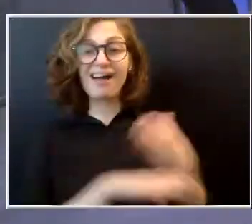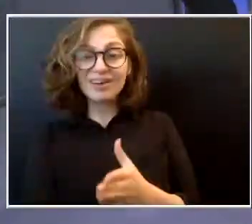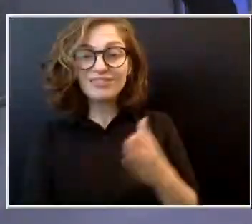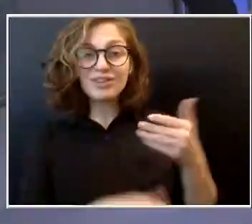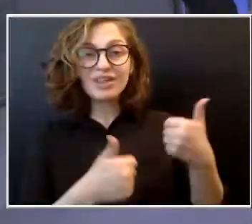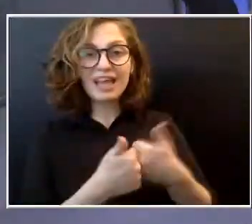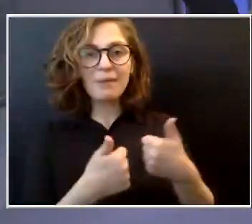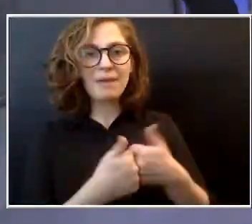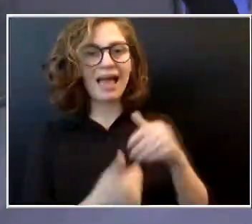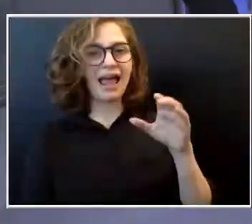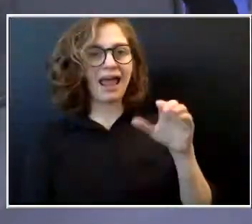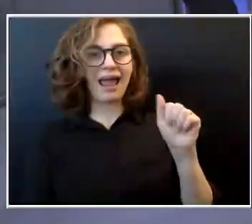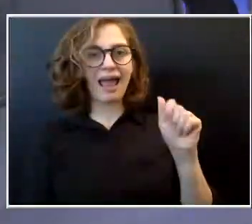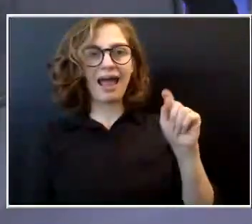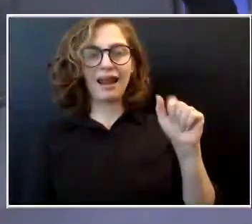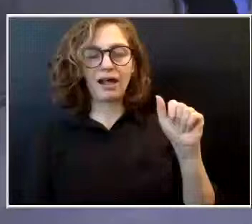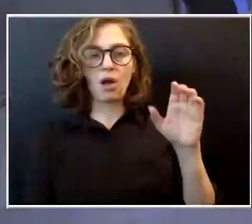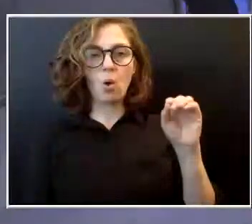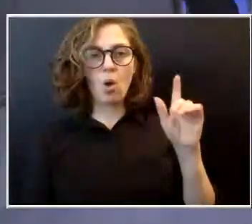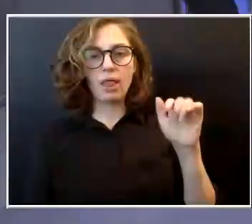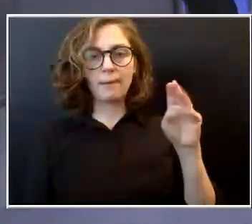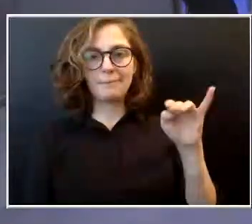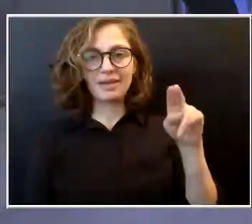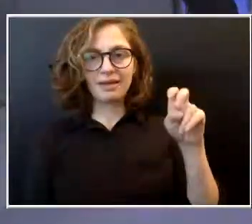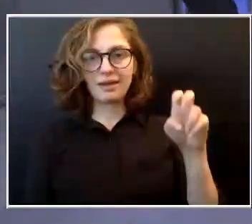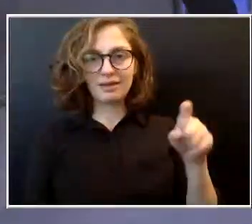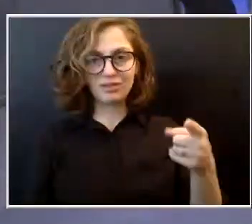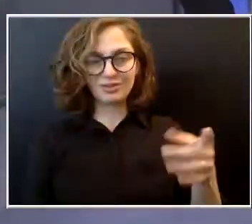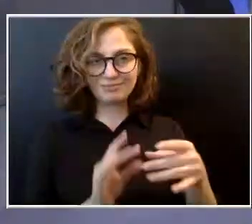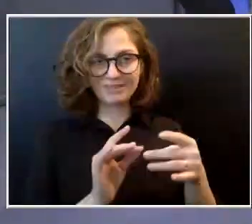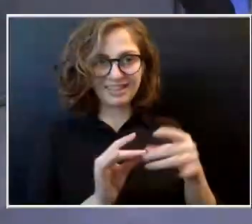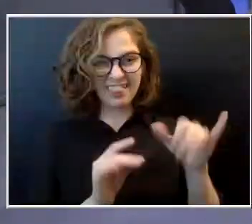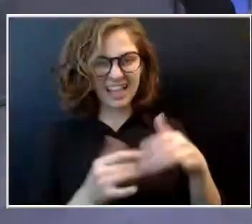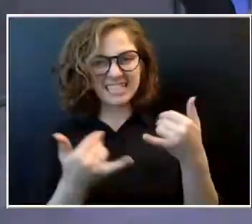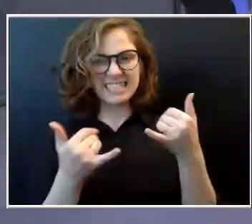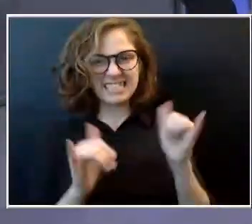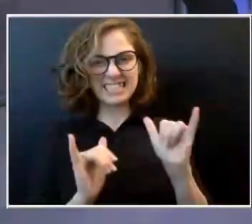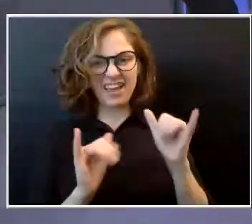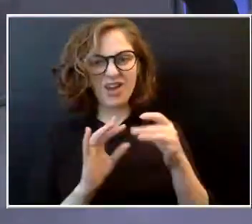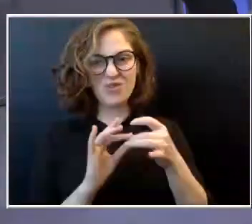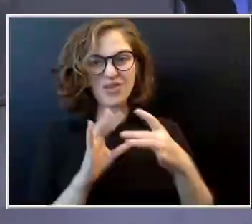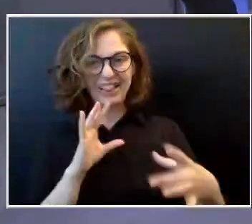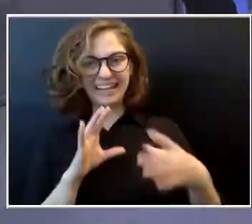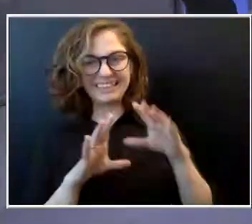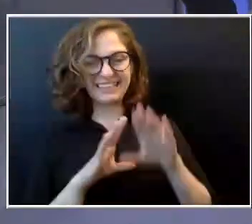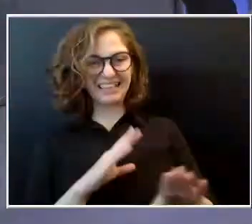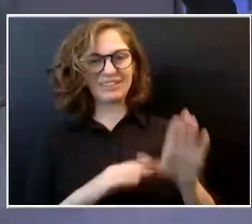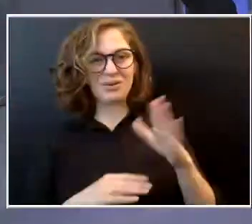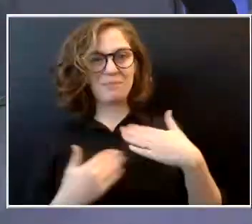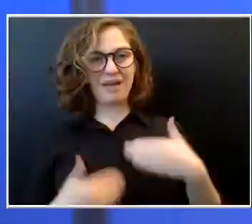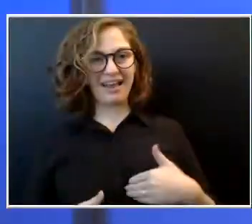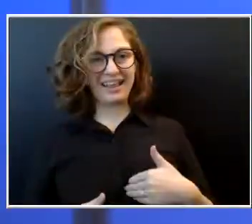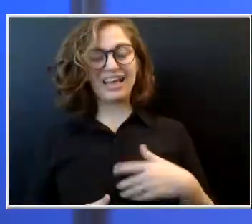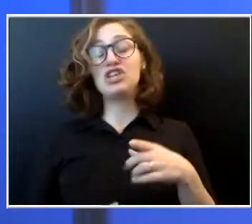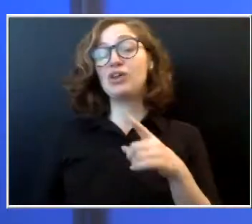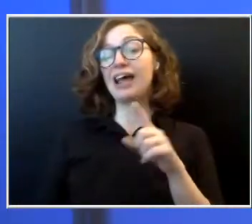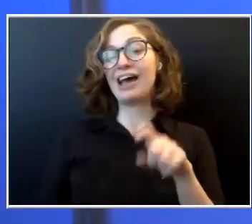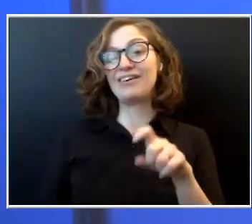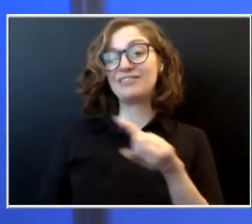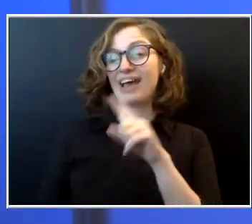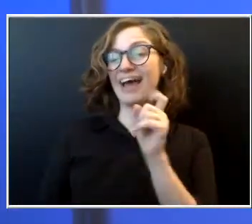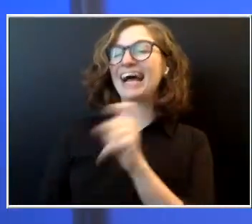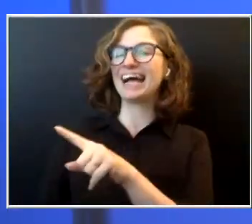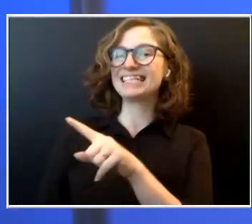still released? I don't. You'd have to ask the expert over here about mean, being does that in love help? and catecholamines, but. Does that help